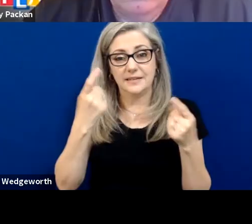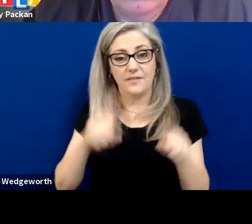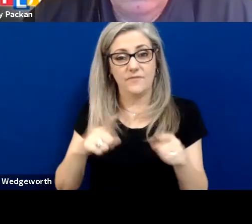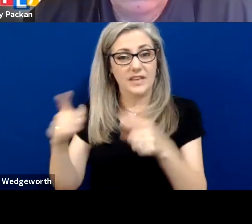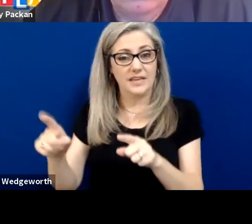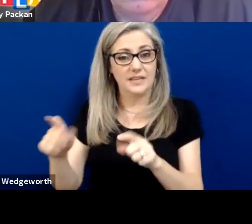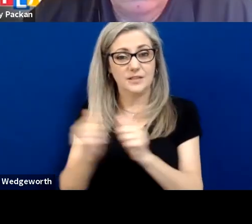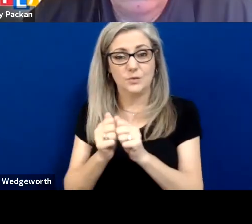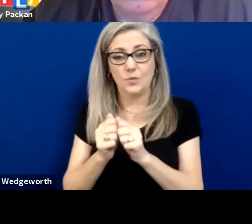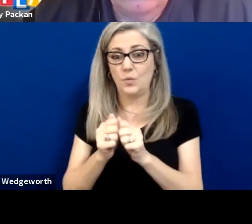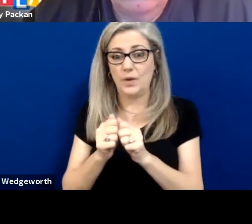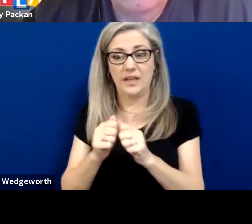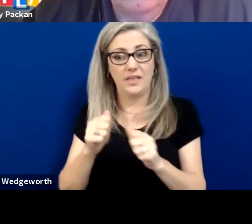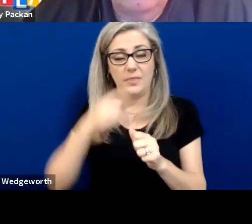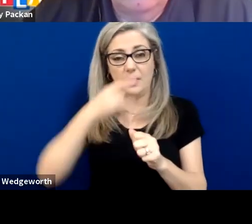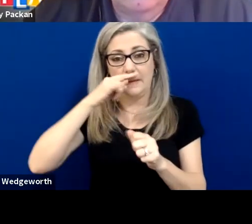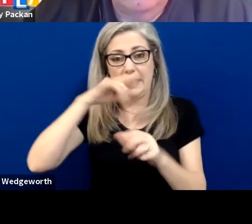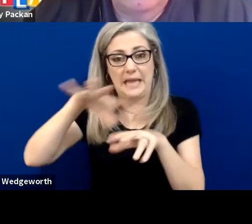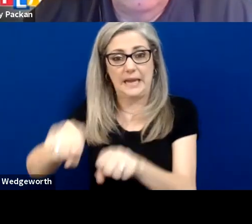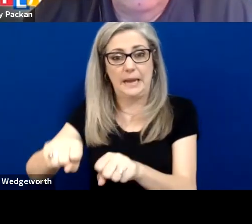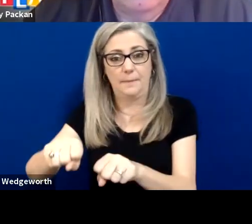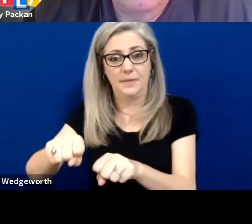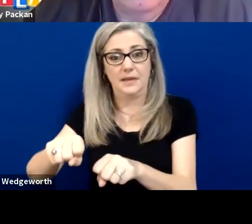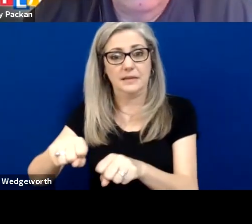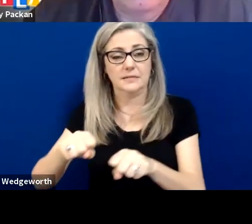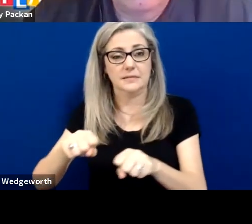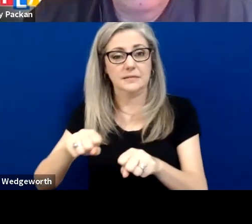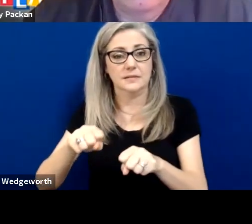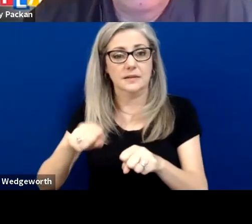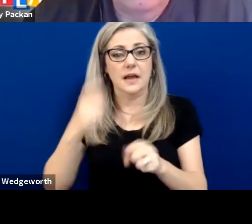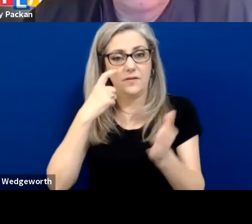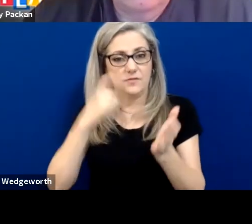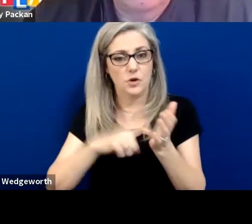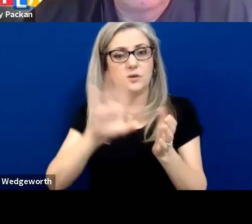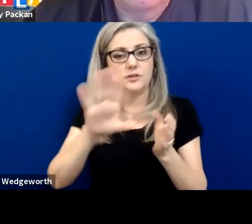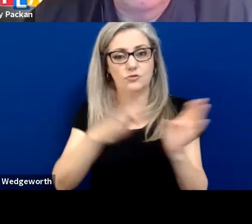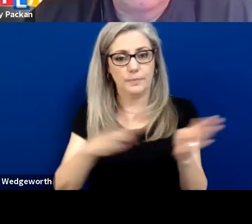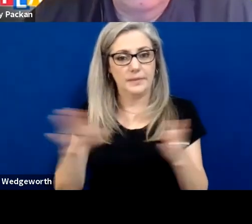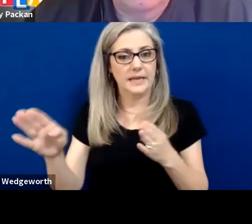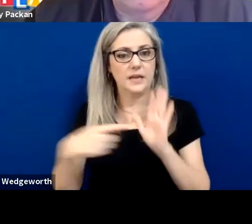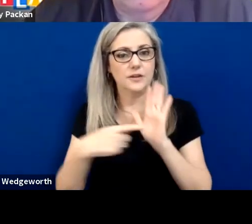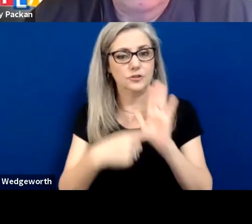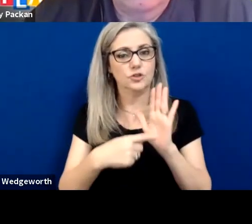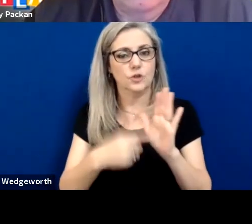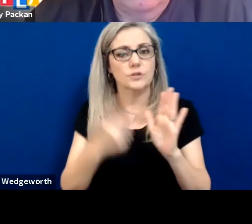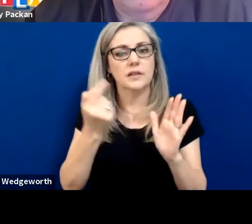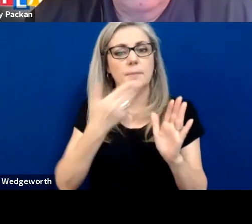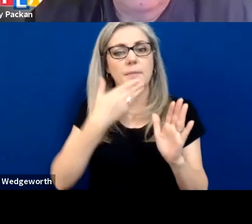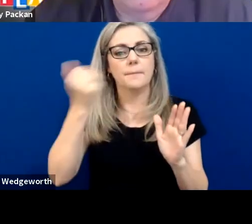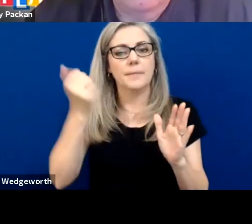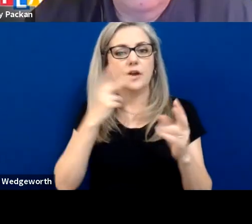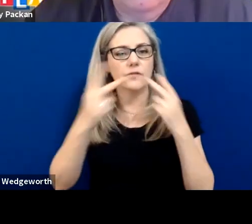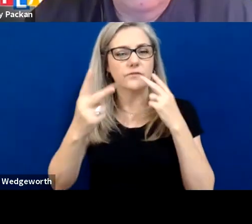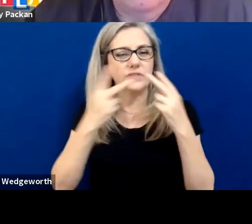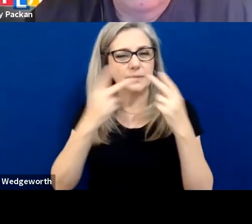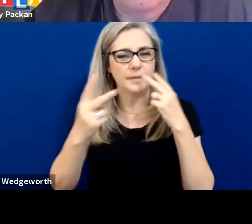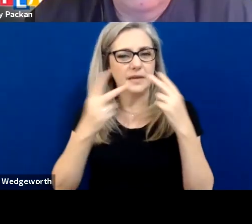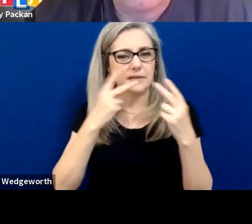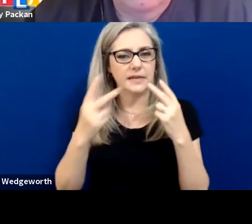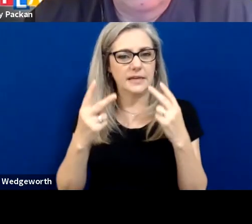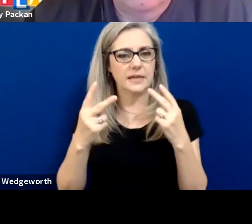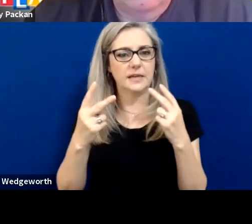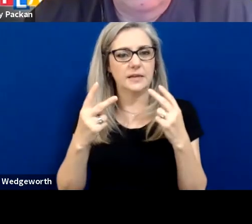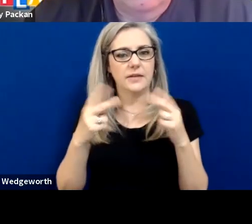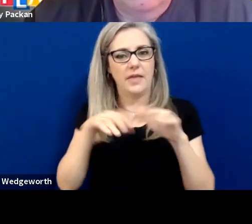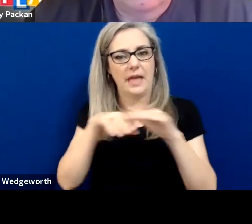with kidnappings and stuff like that. And I noticed on your plan too, it showed a little better visibility to the